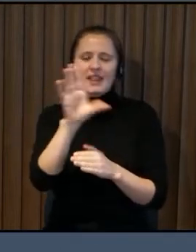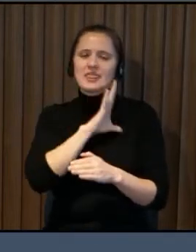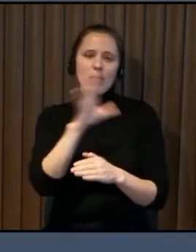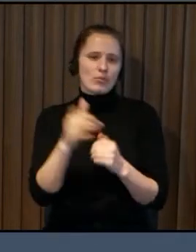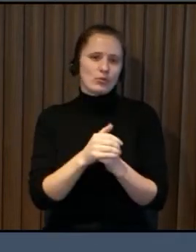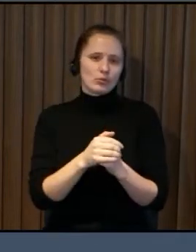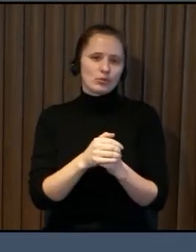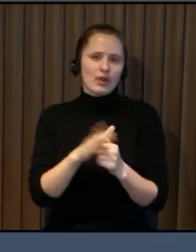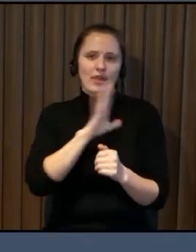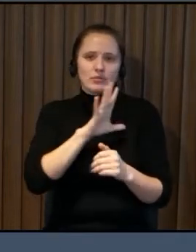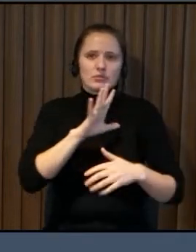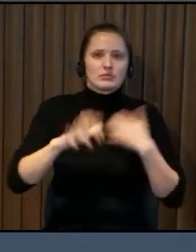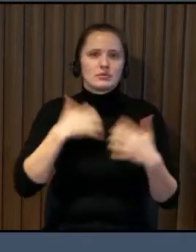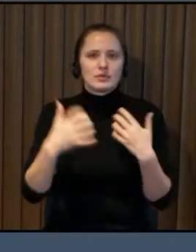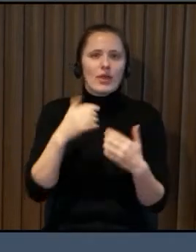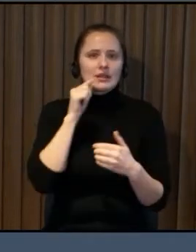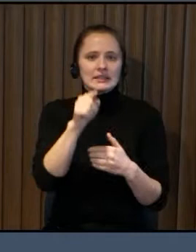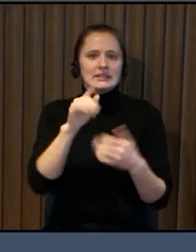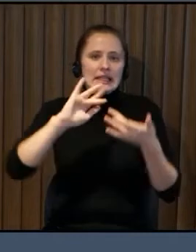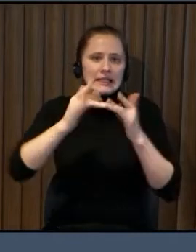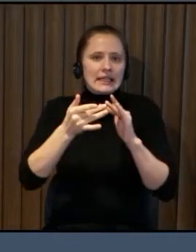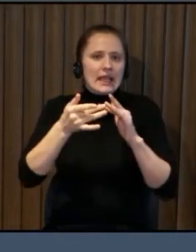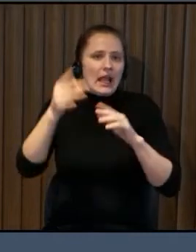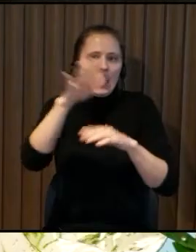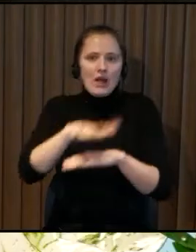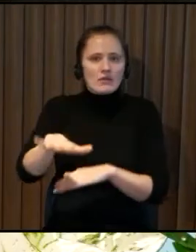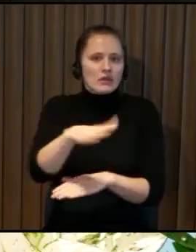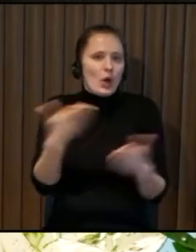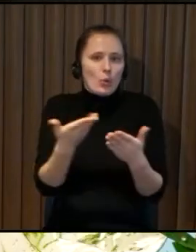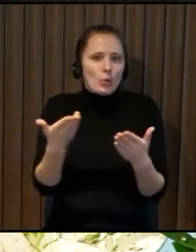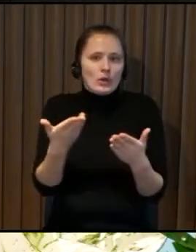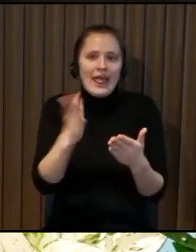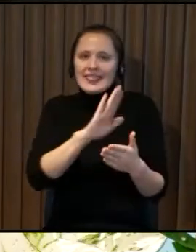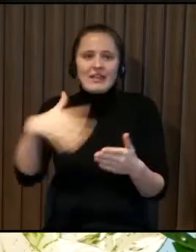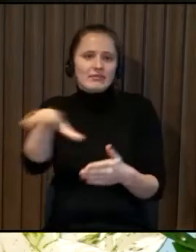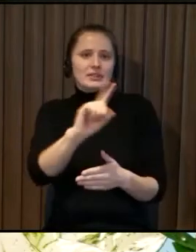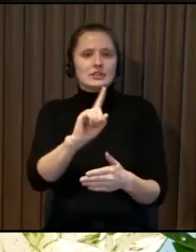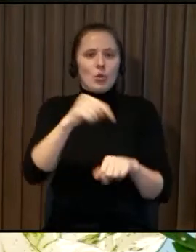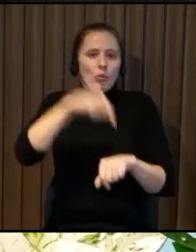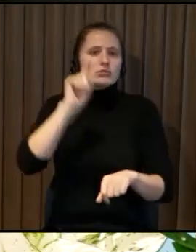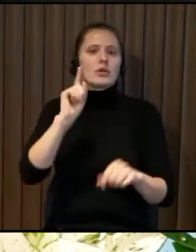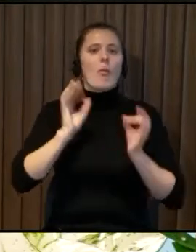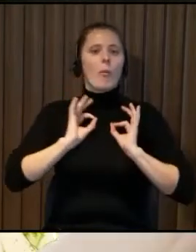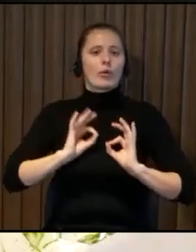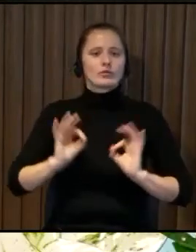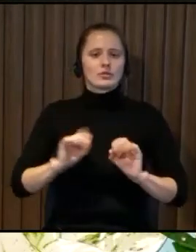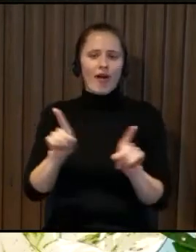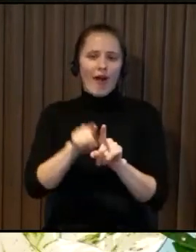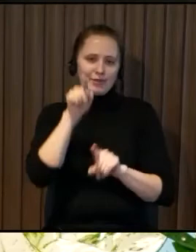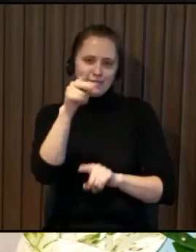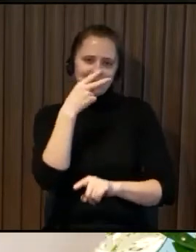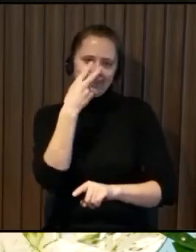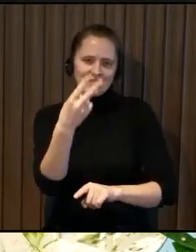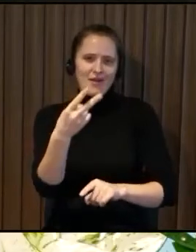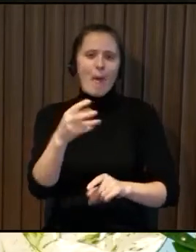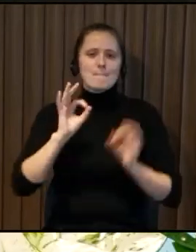measuring accessibility. You don't want to have errors. And moreover, this is